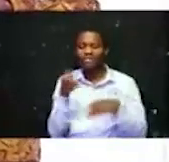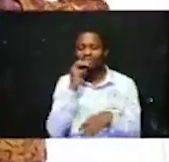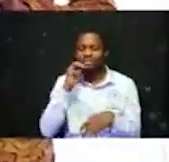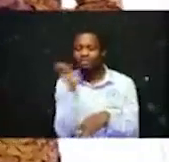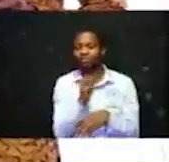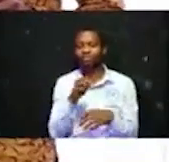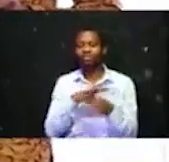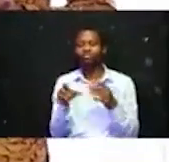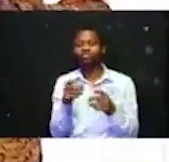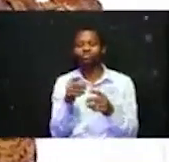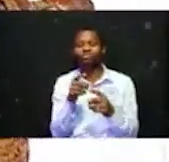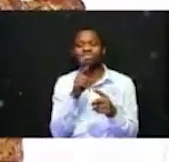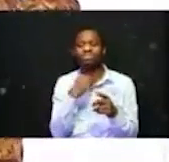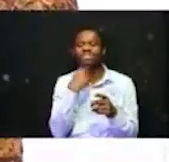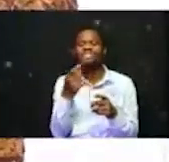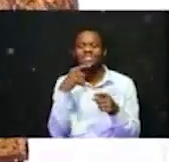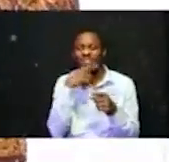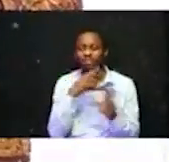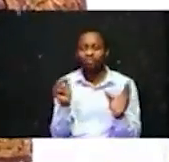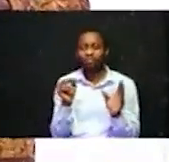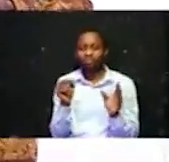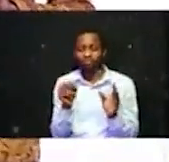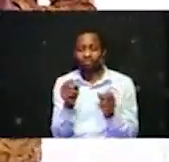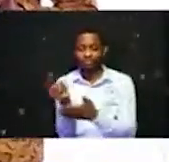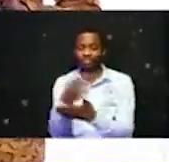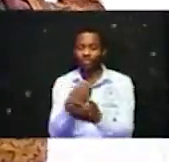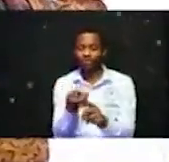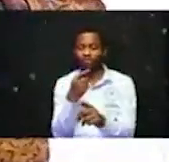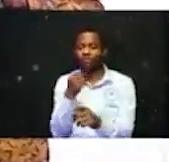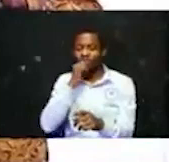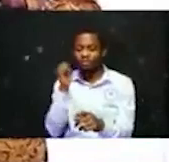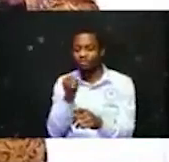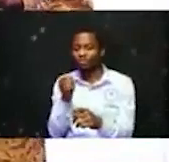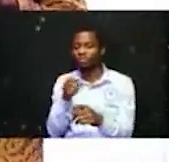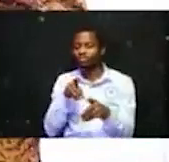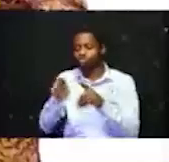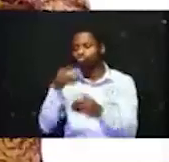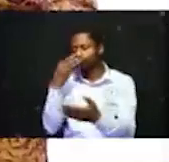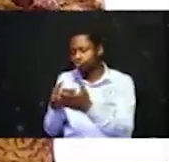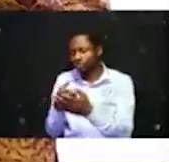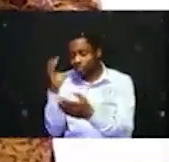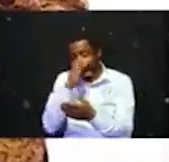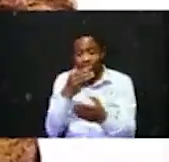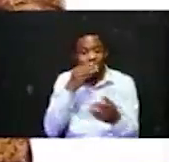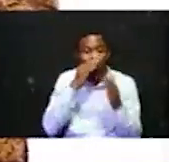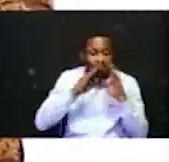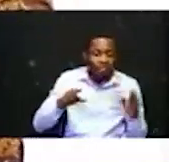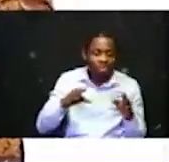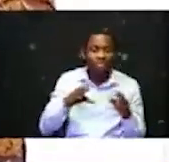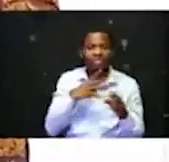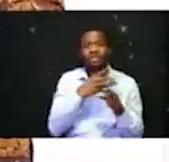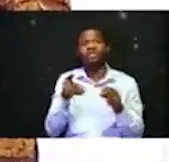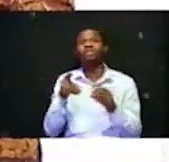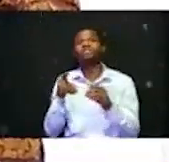Turn from evil and do good. Seek peace and pursue it. So I'll pick